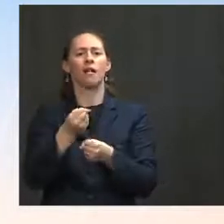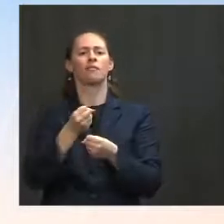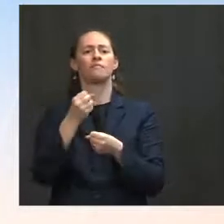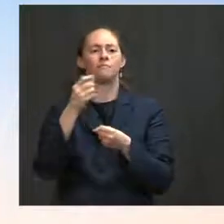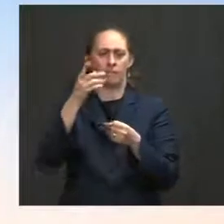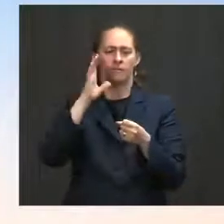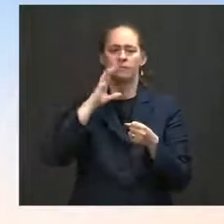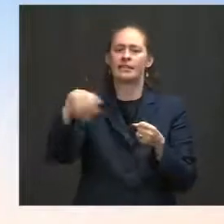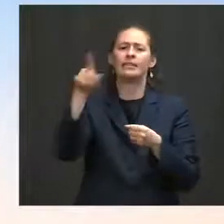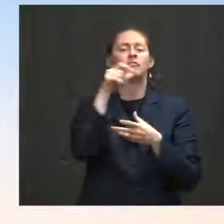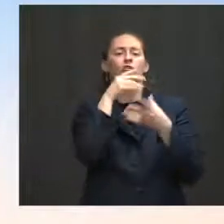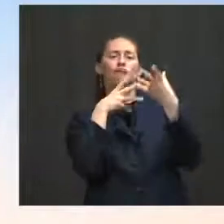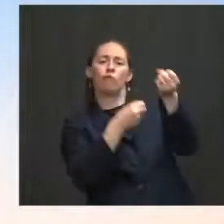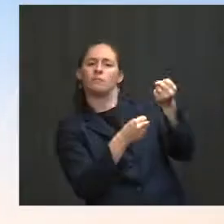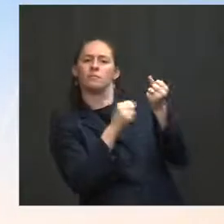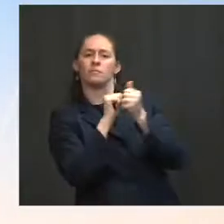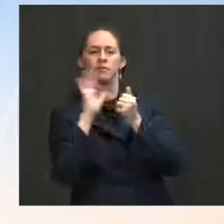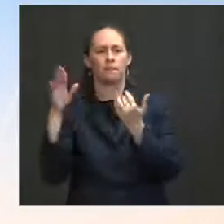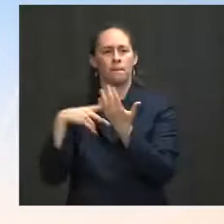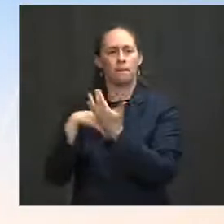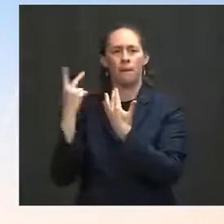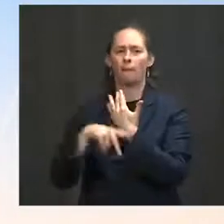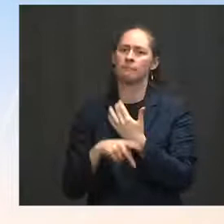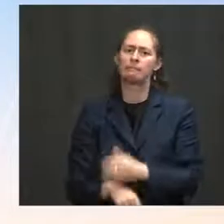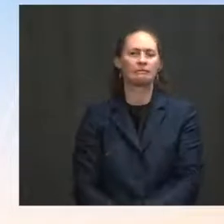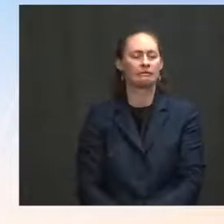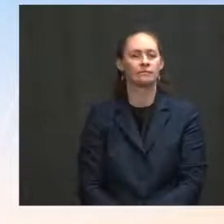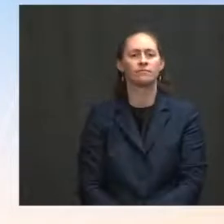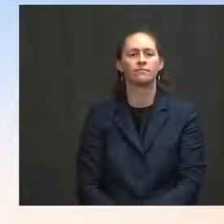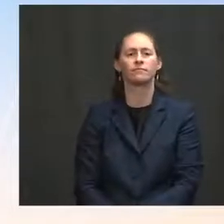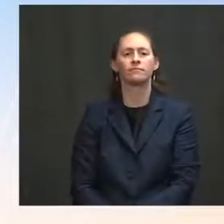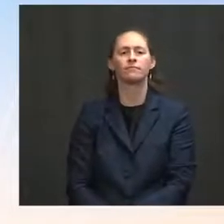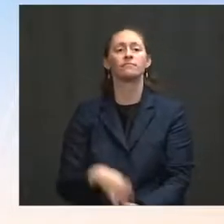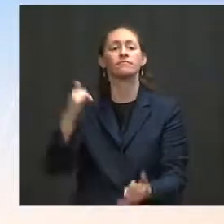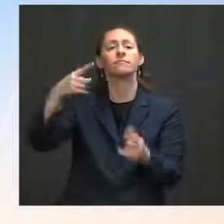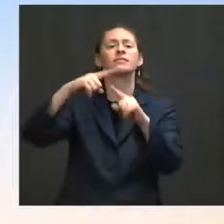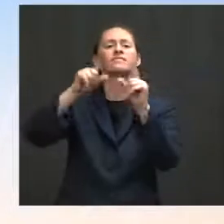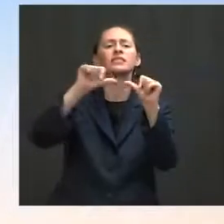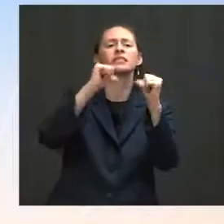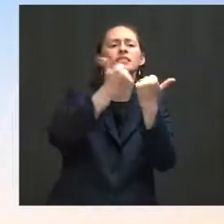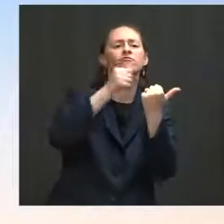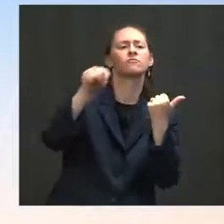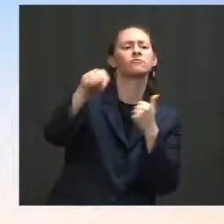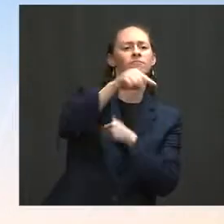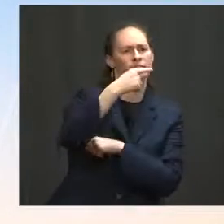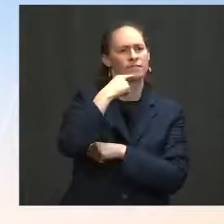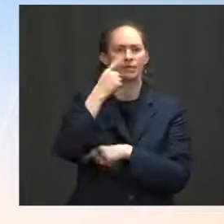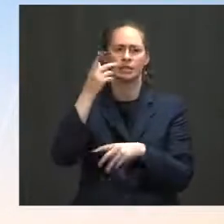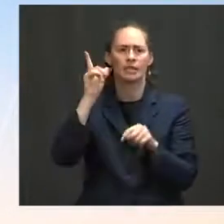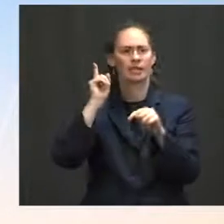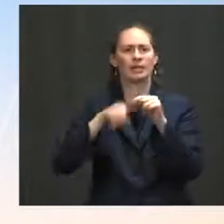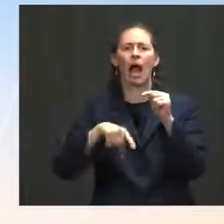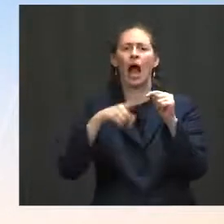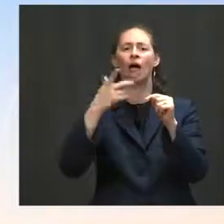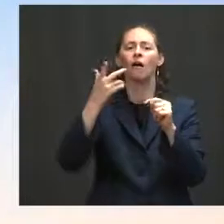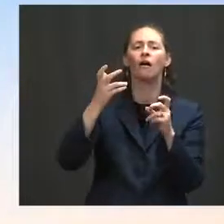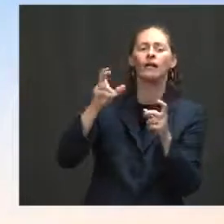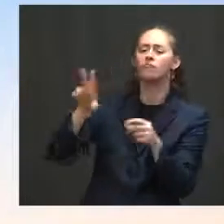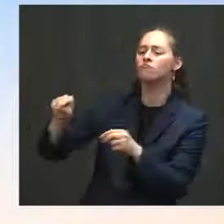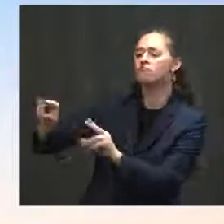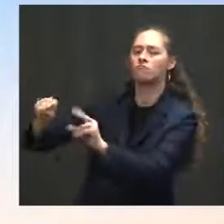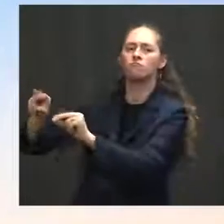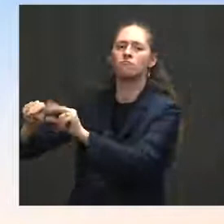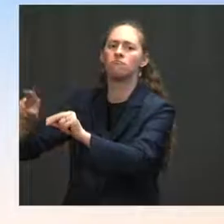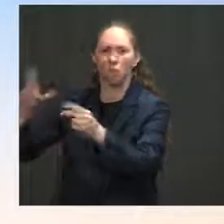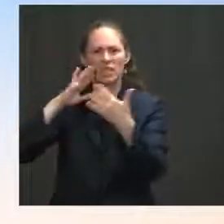he's going to prohibit the state health agency from using the administration's targeted tactics. Can you respond to the governor and explain what it is